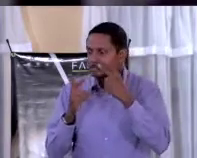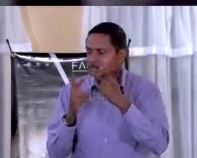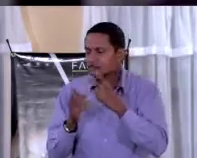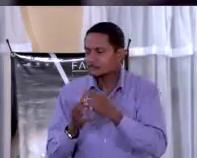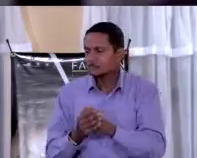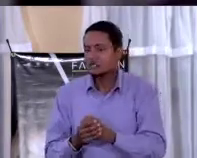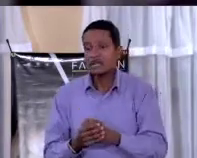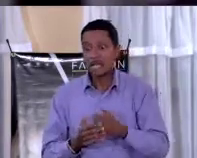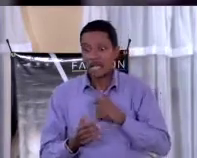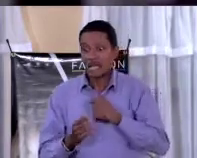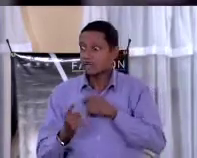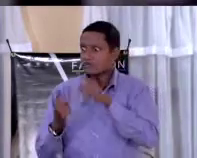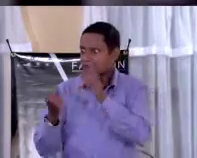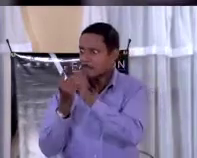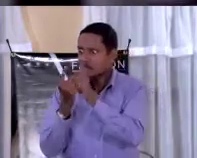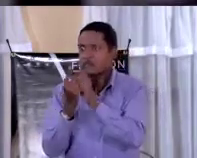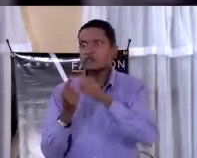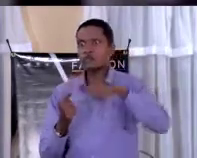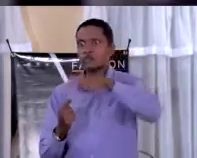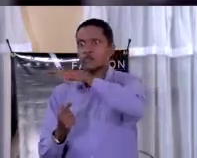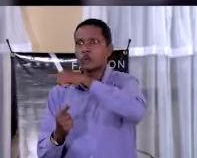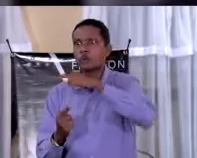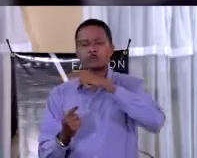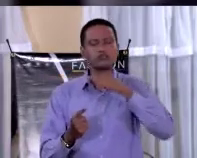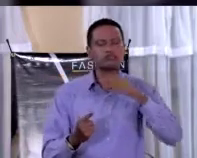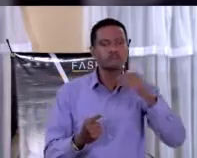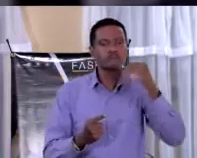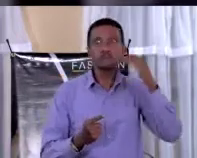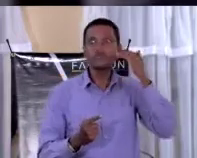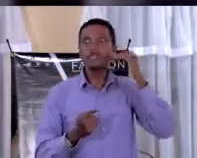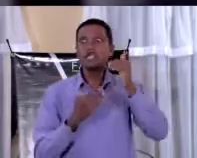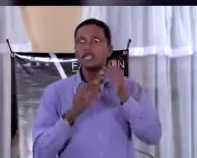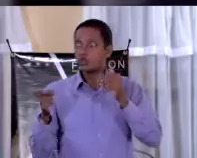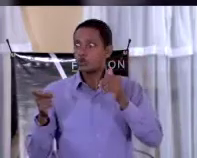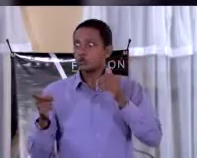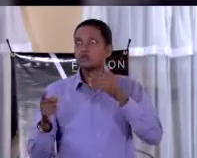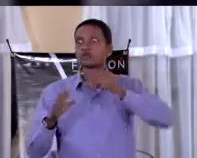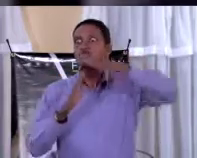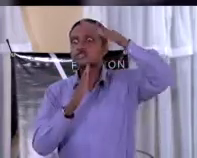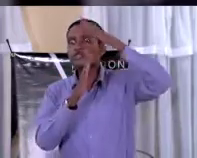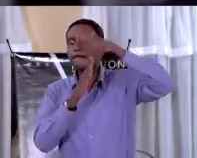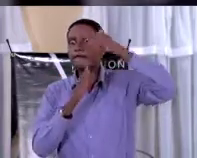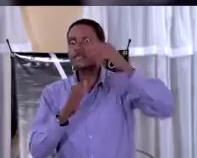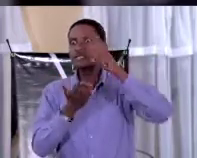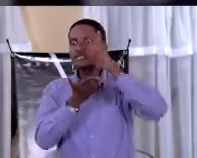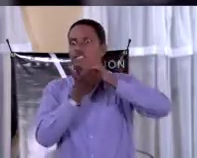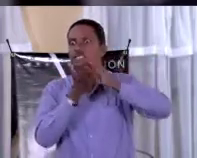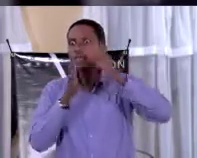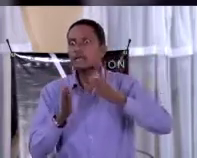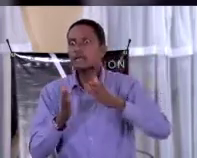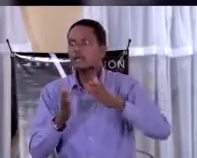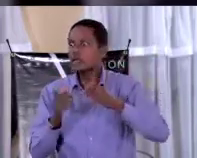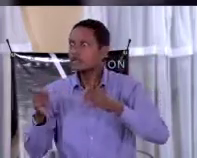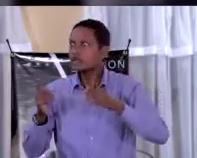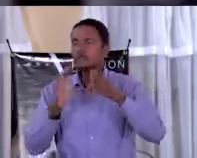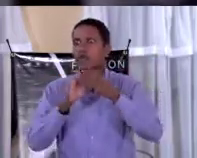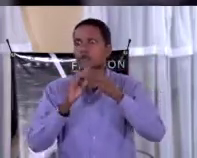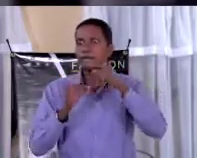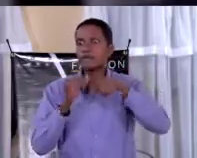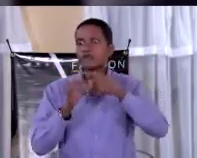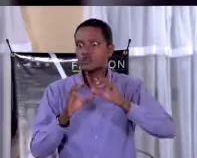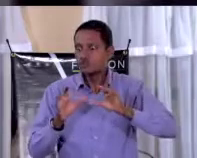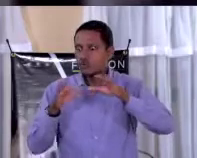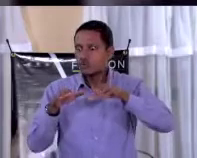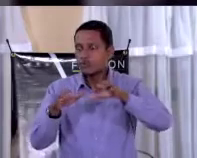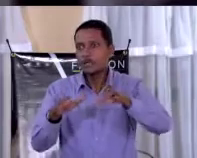when I started. They're categorically against it. So if the designer was categorically against it, the public, the